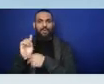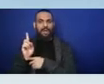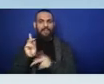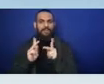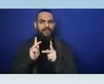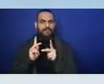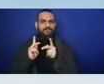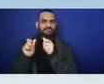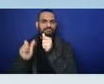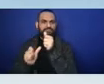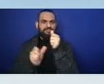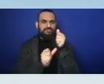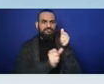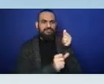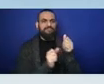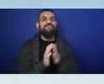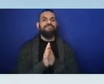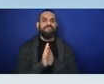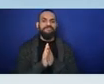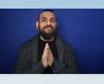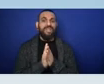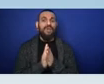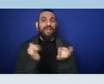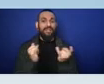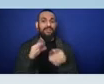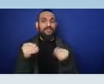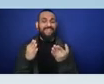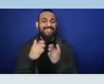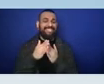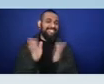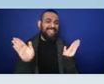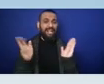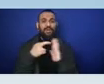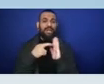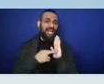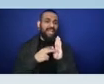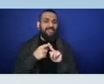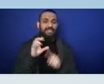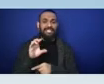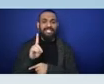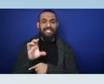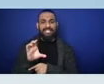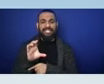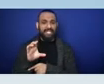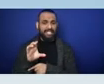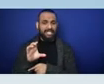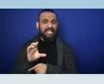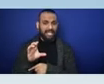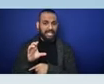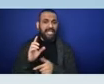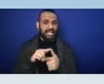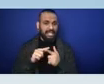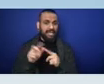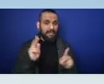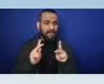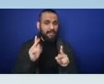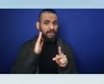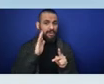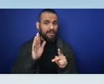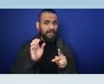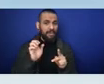State Department of Health Services, they provide general phases in which